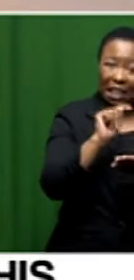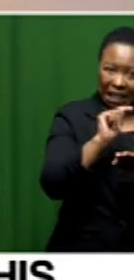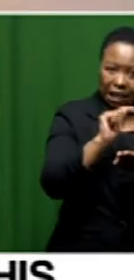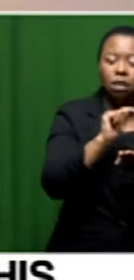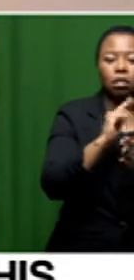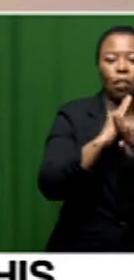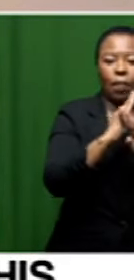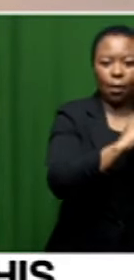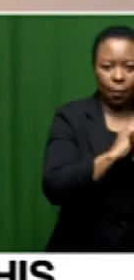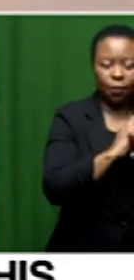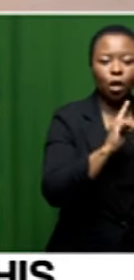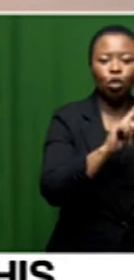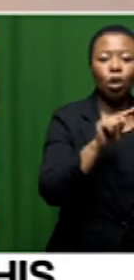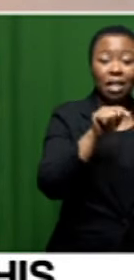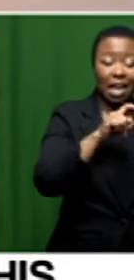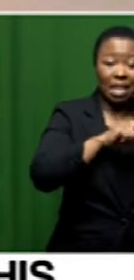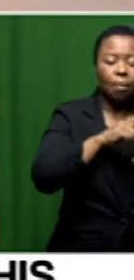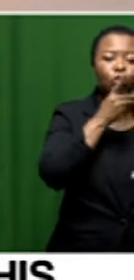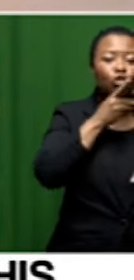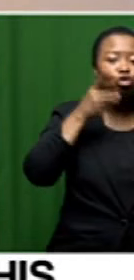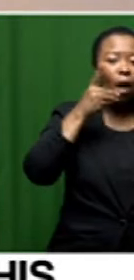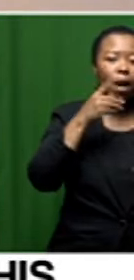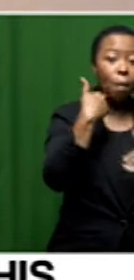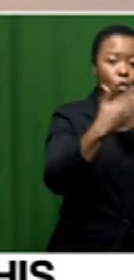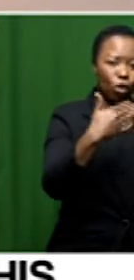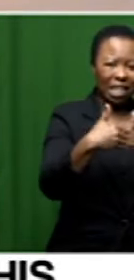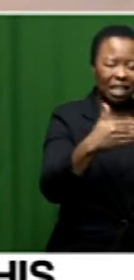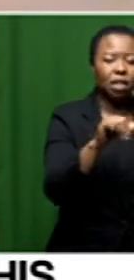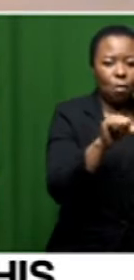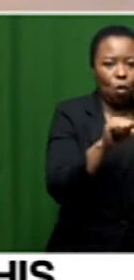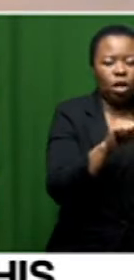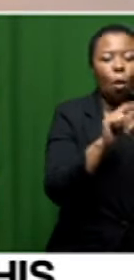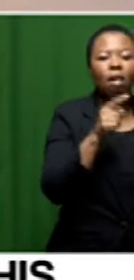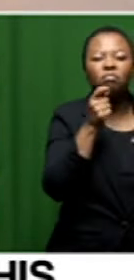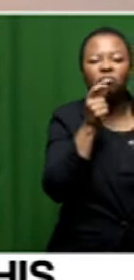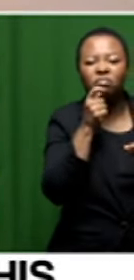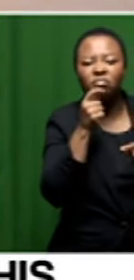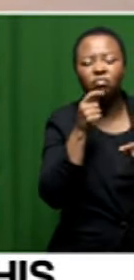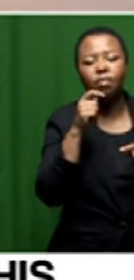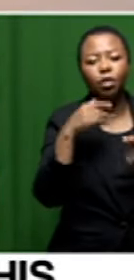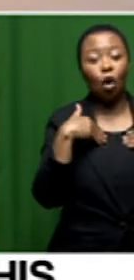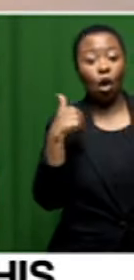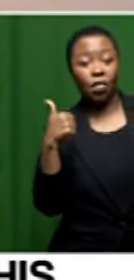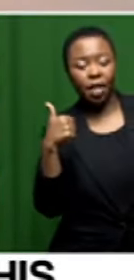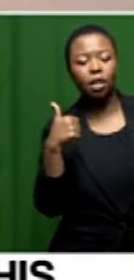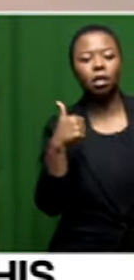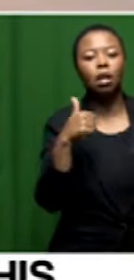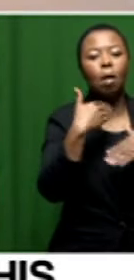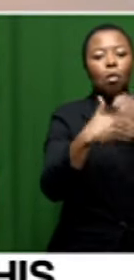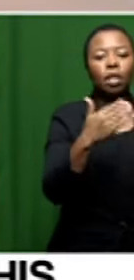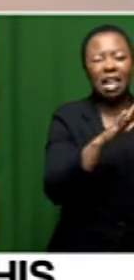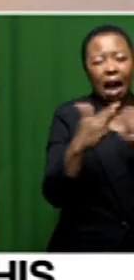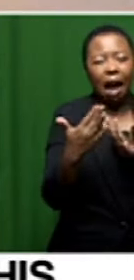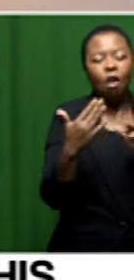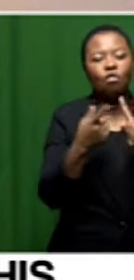The drying process is very, very important. In terms of other supplements, the process by which it is put together in a